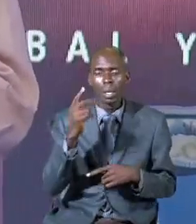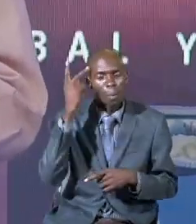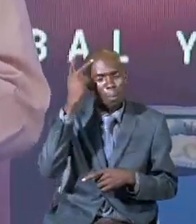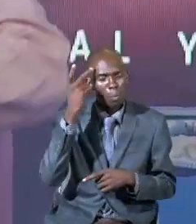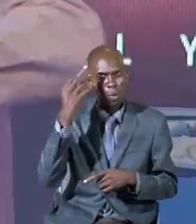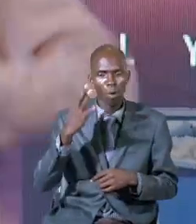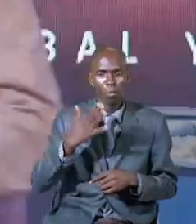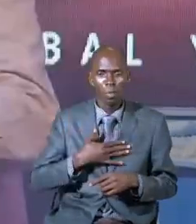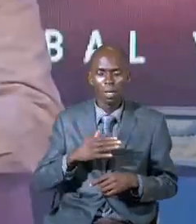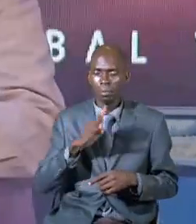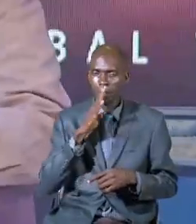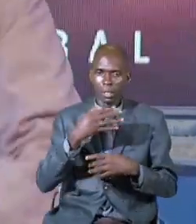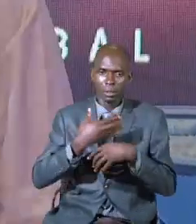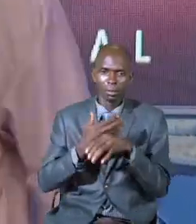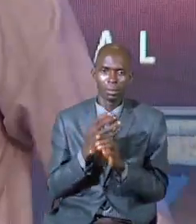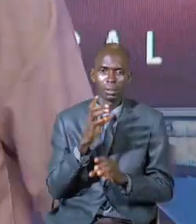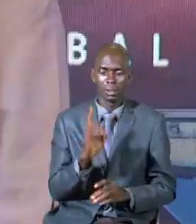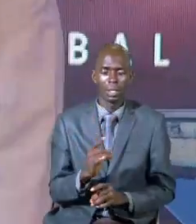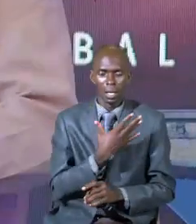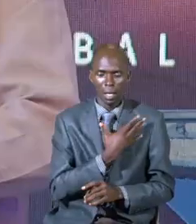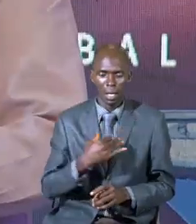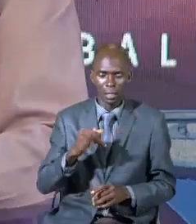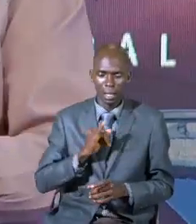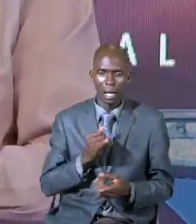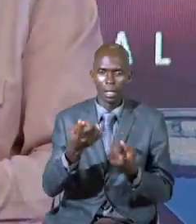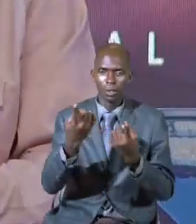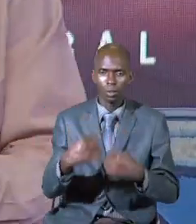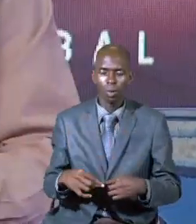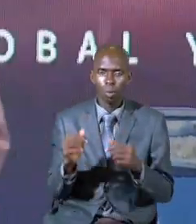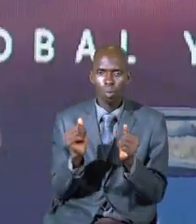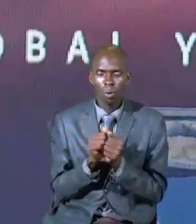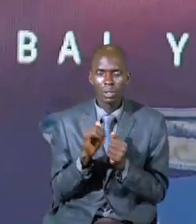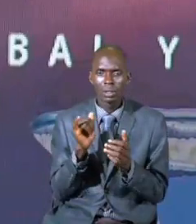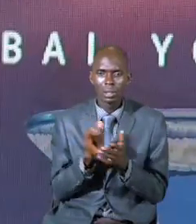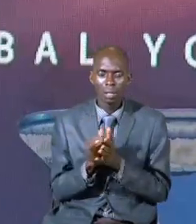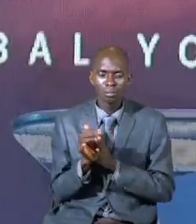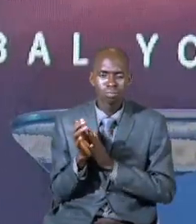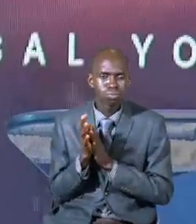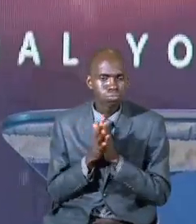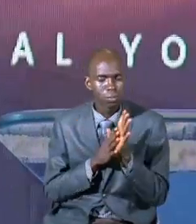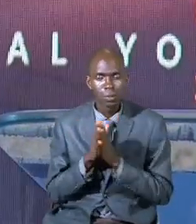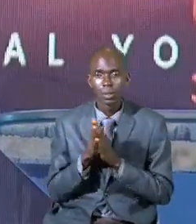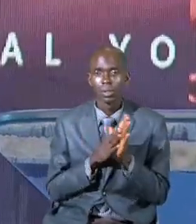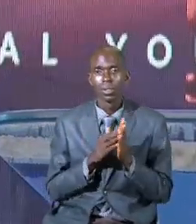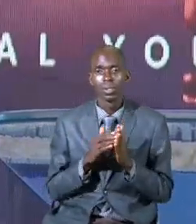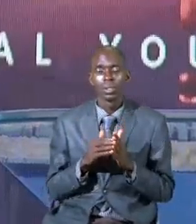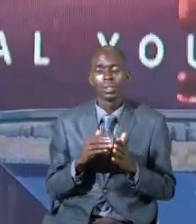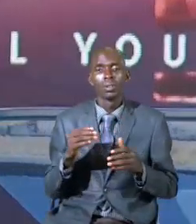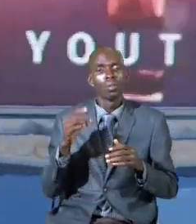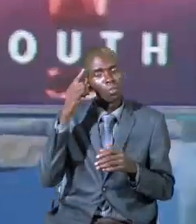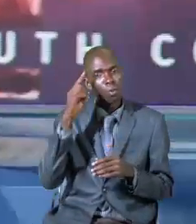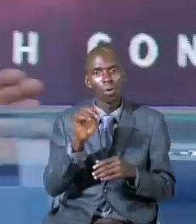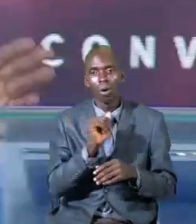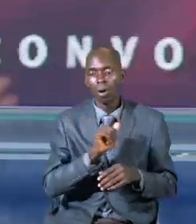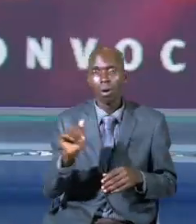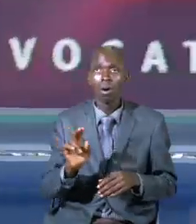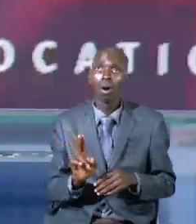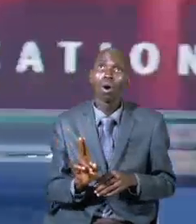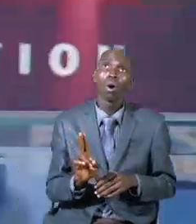come with passion for an upward movement. Number five is the process